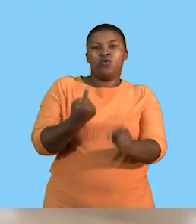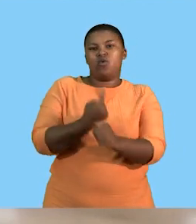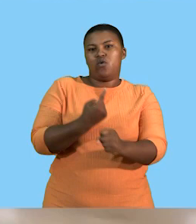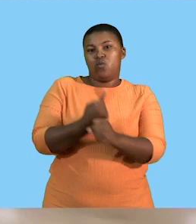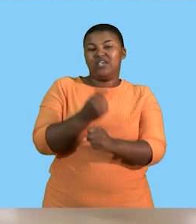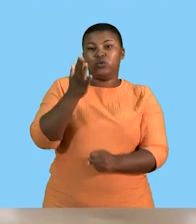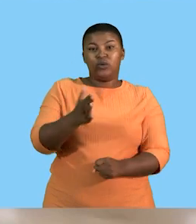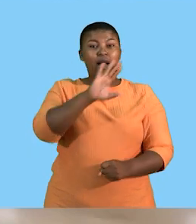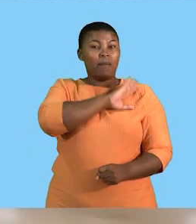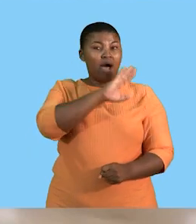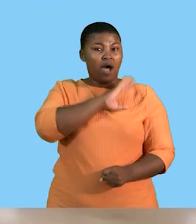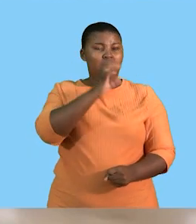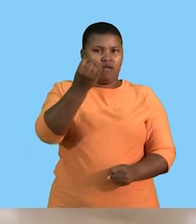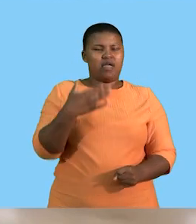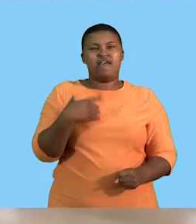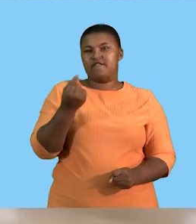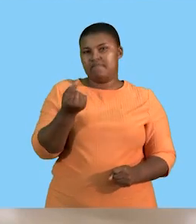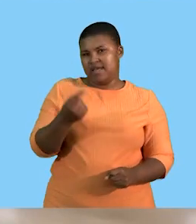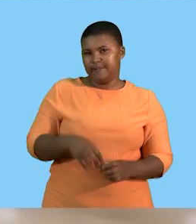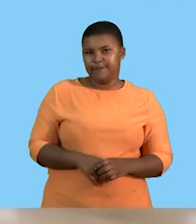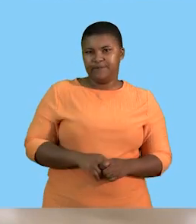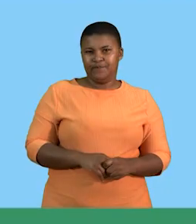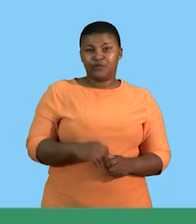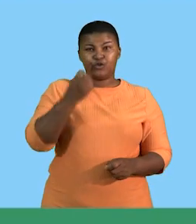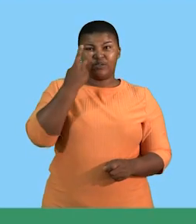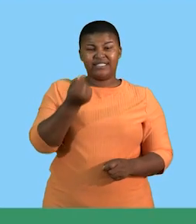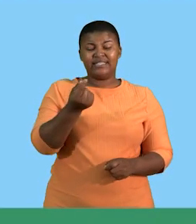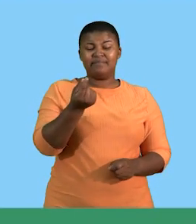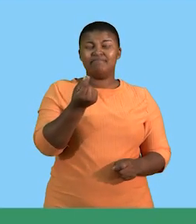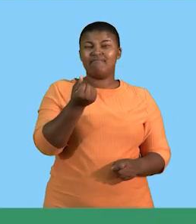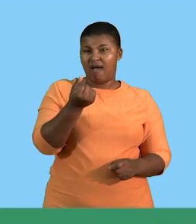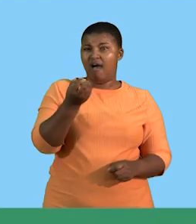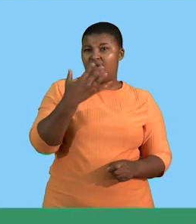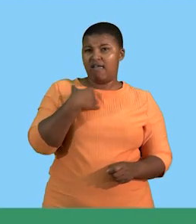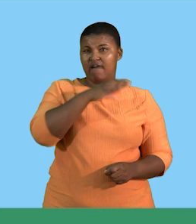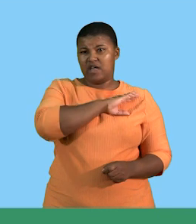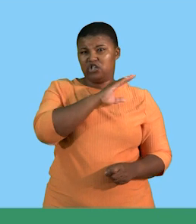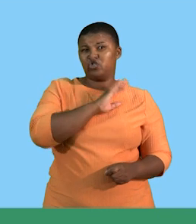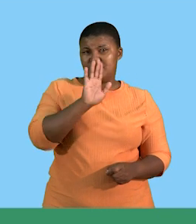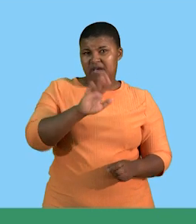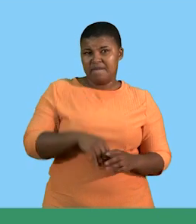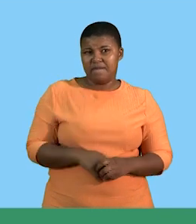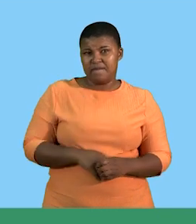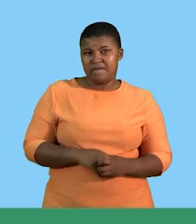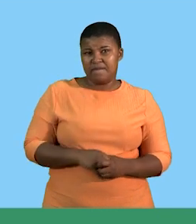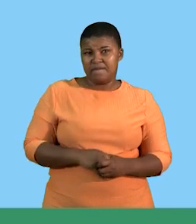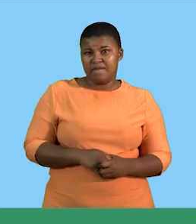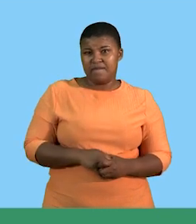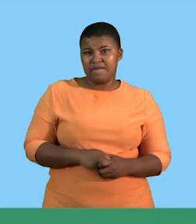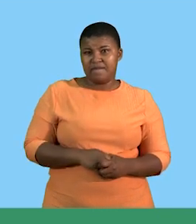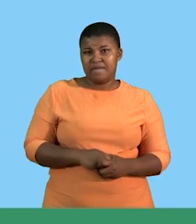consumers is where we get our money. So if we look at the term consumers and how we are going to discuss it, we will state